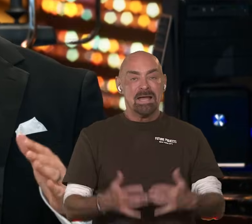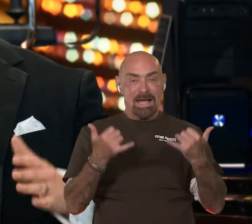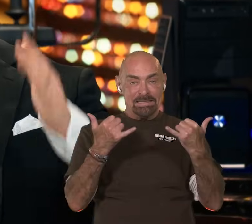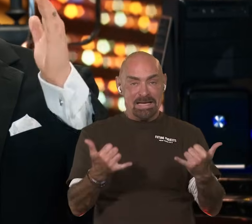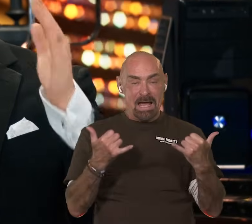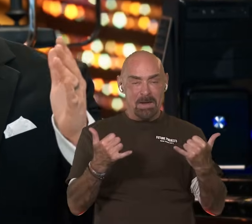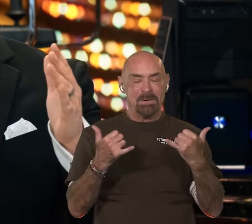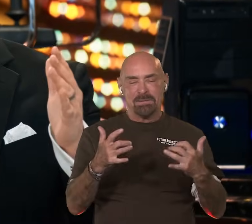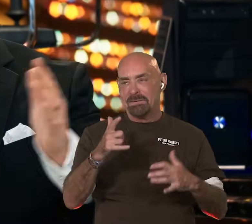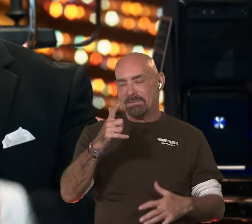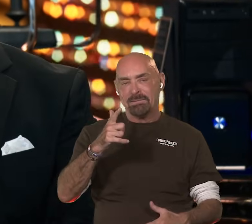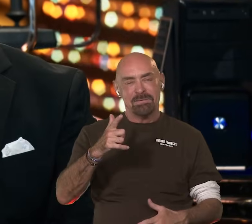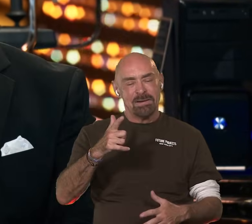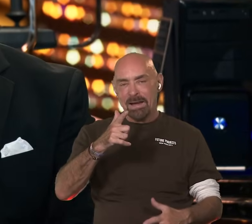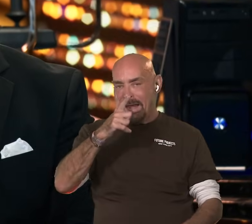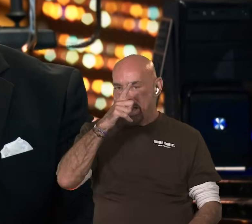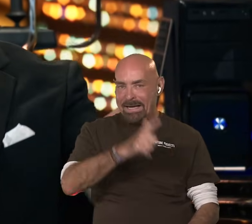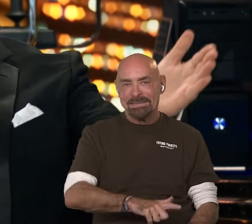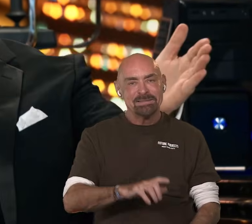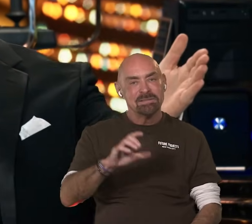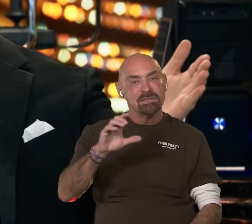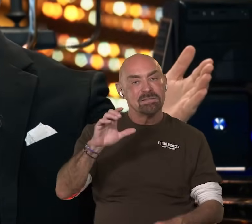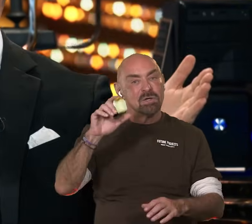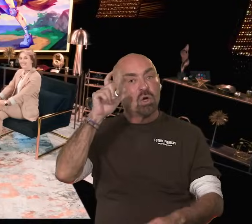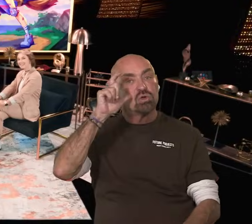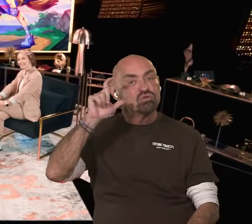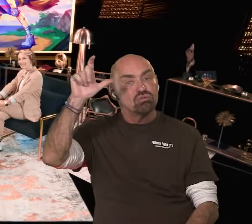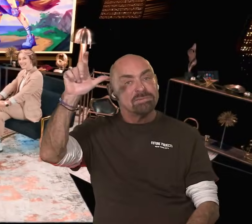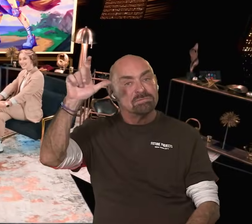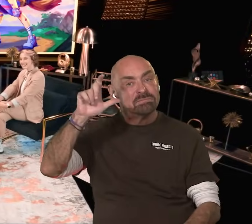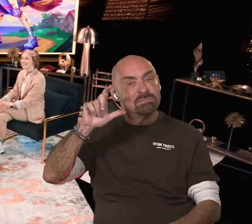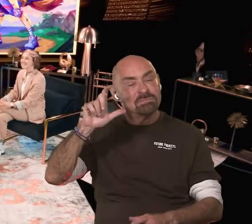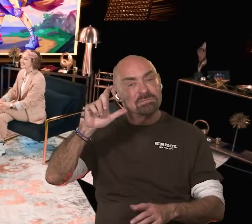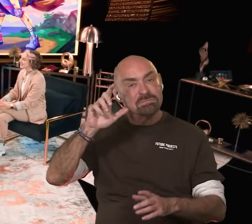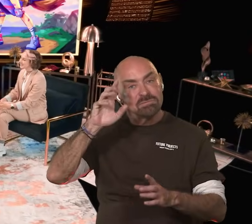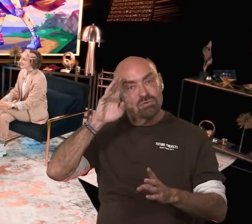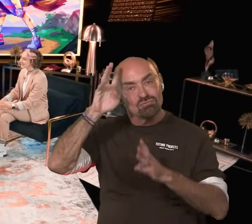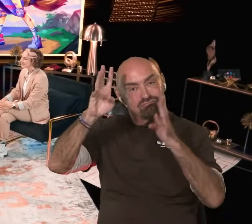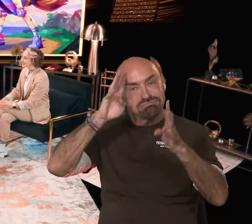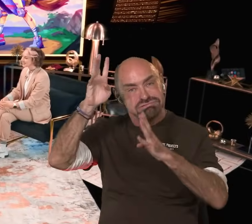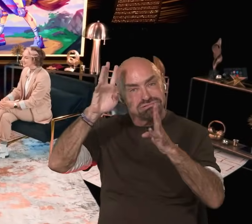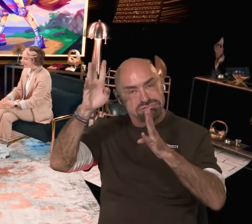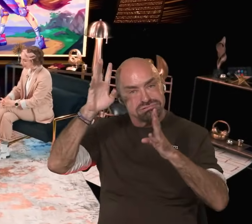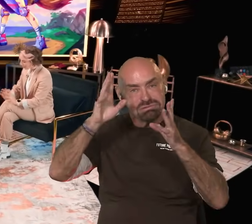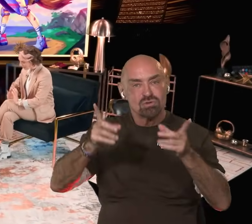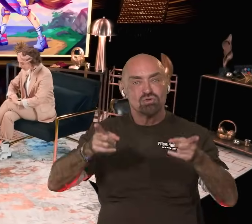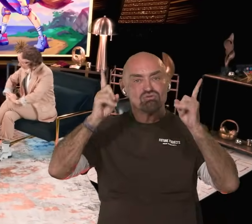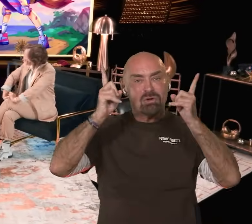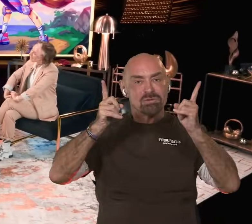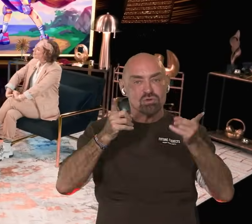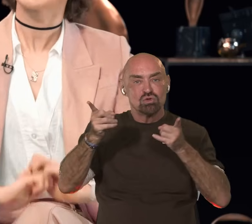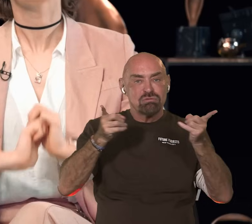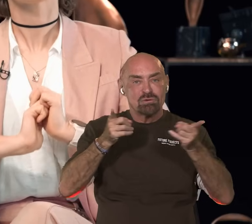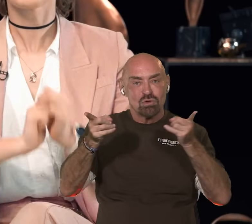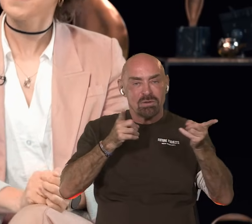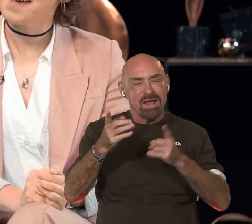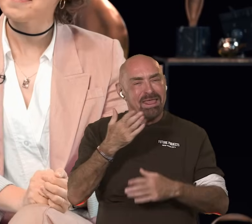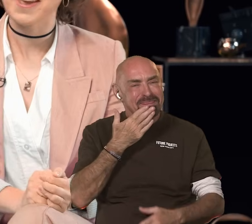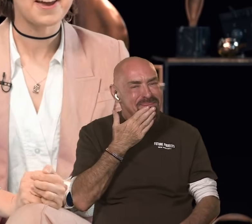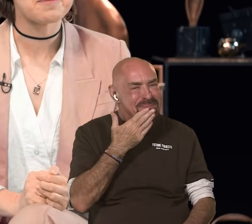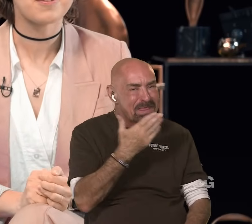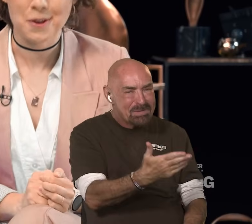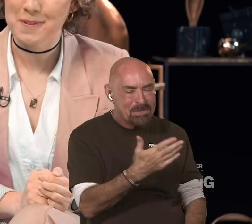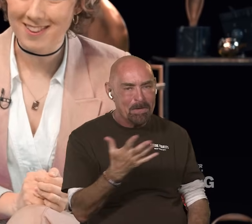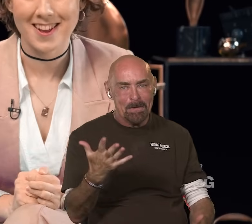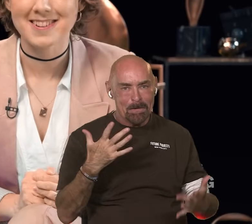And now I'm beyond lucky to be joined by Crescent County's creative director, Anna Hollenreich. Anna, thanks so much for joining us. Thank you so much for having